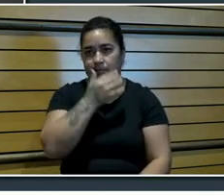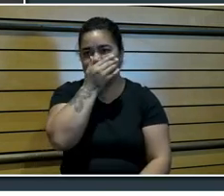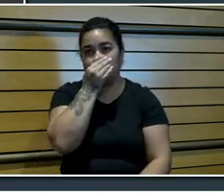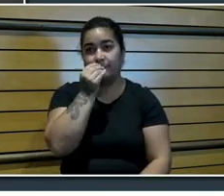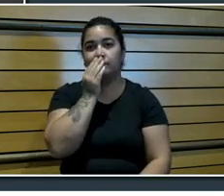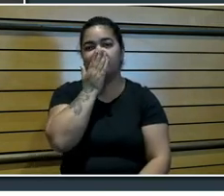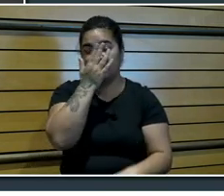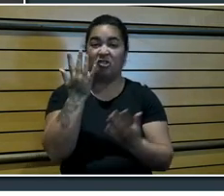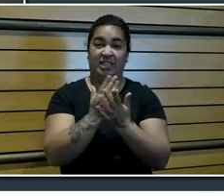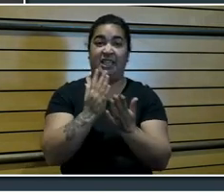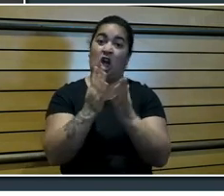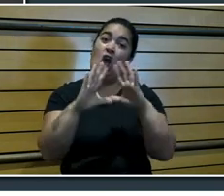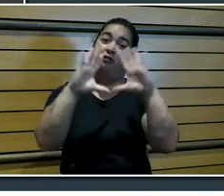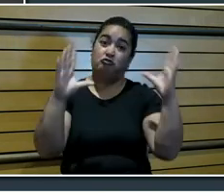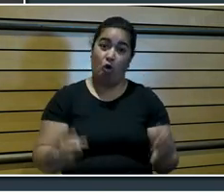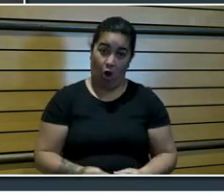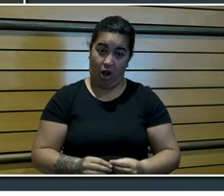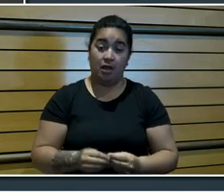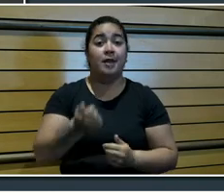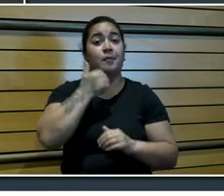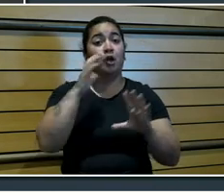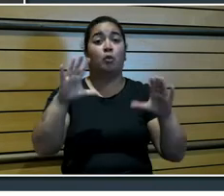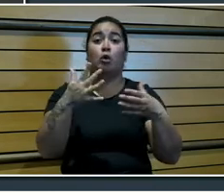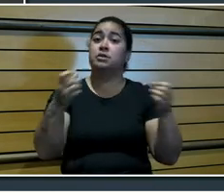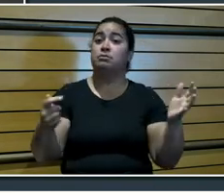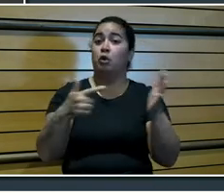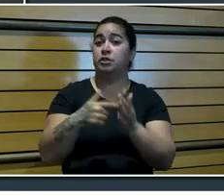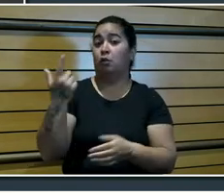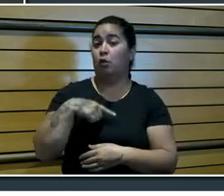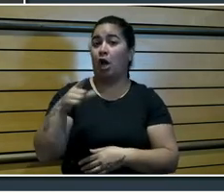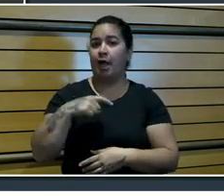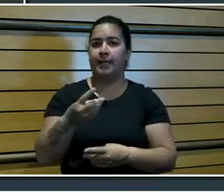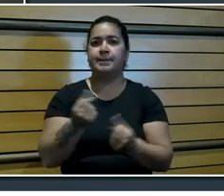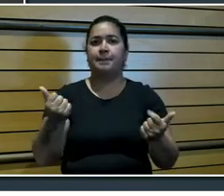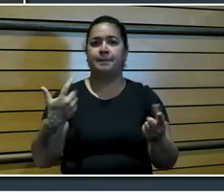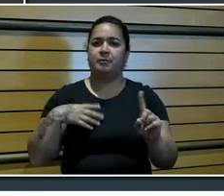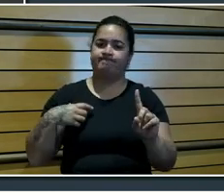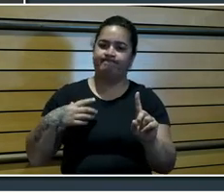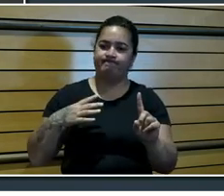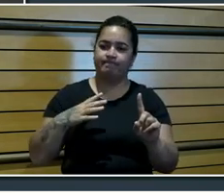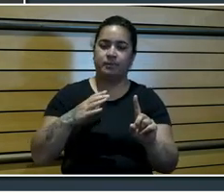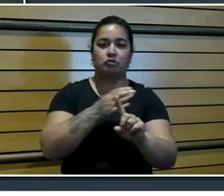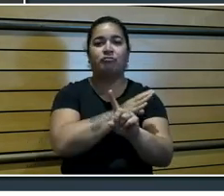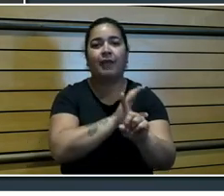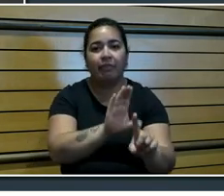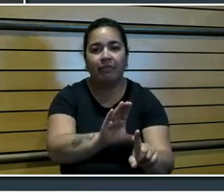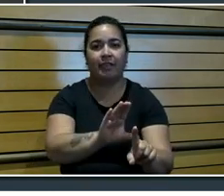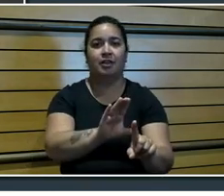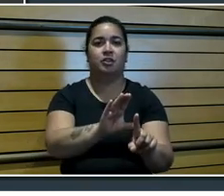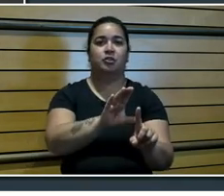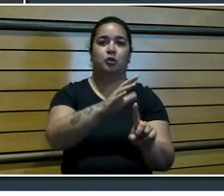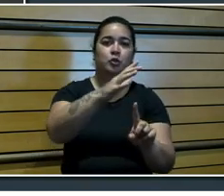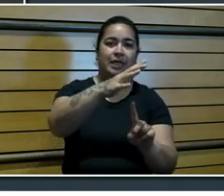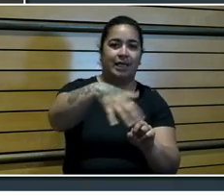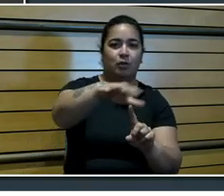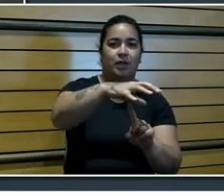All in all, Māori wards are important to giving some mana back to our local iwi and hapu. And many of my points were